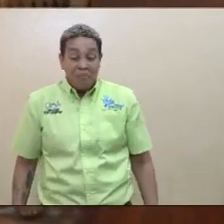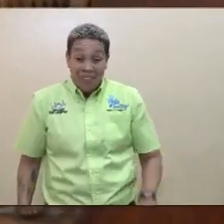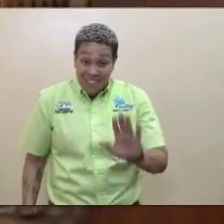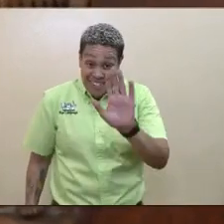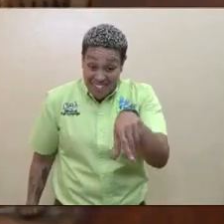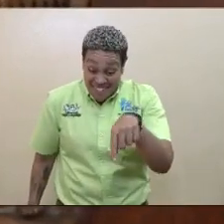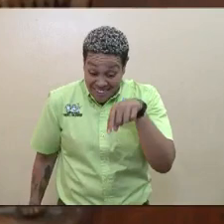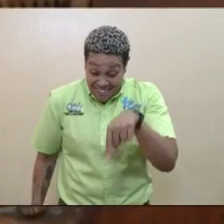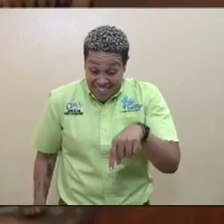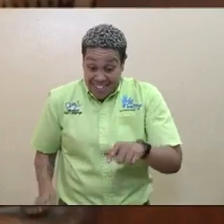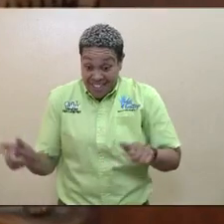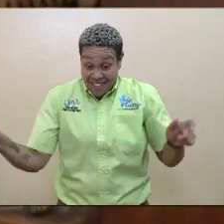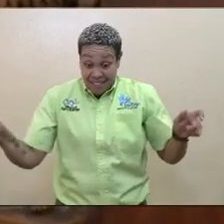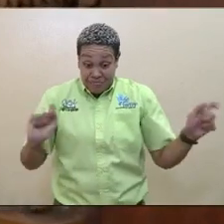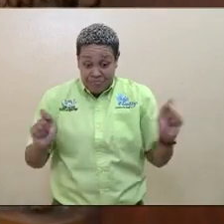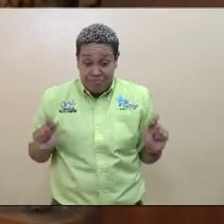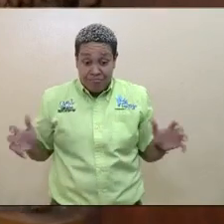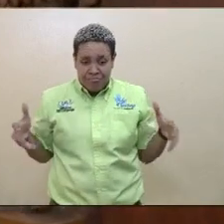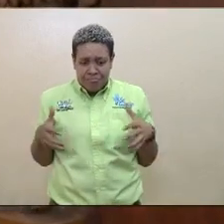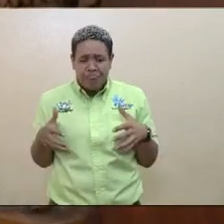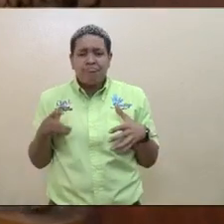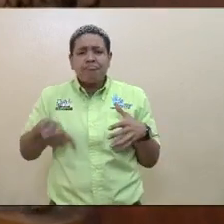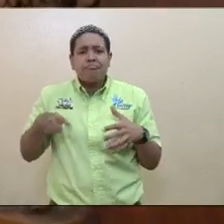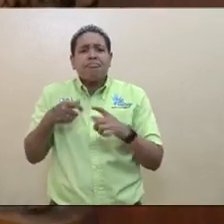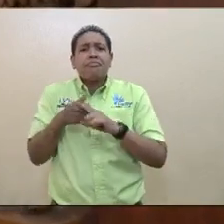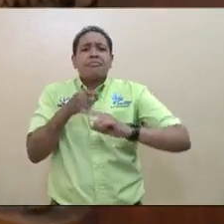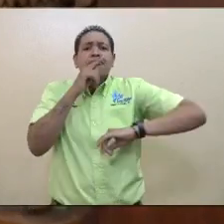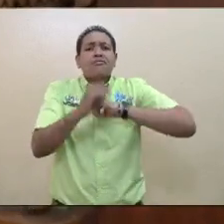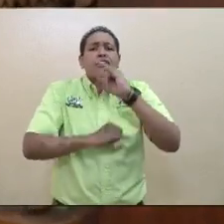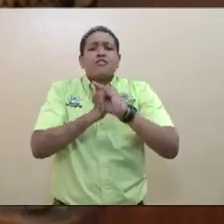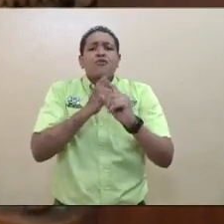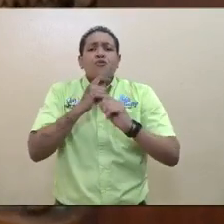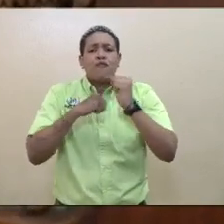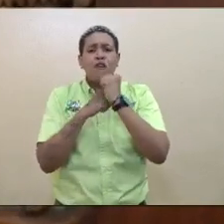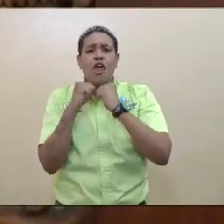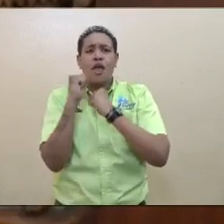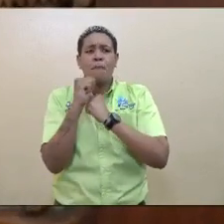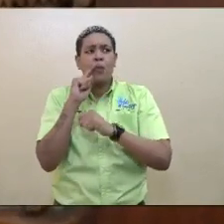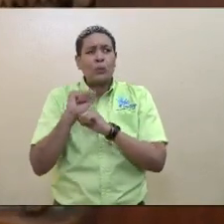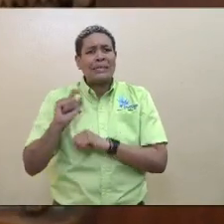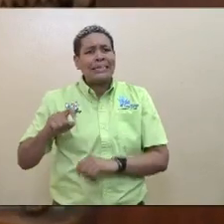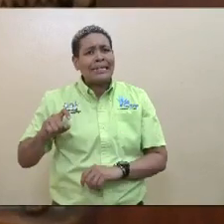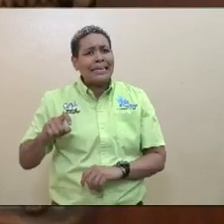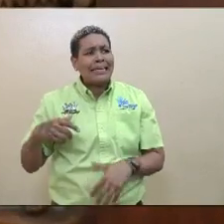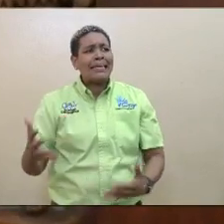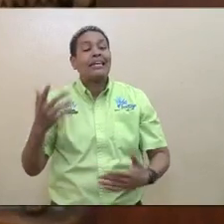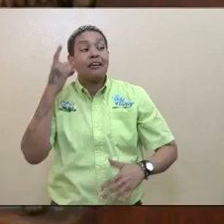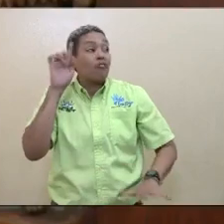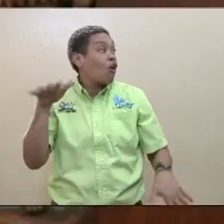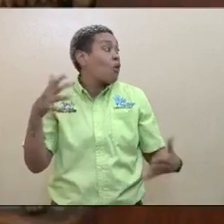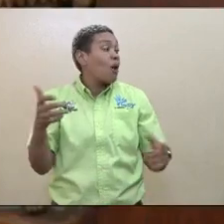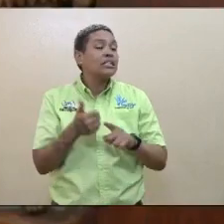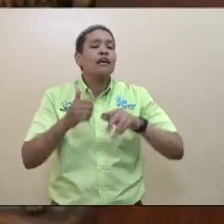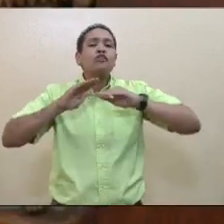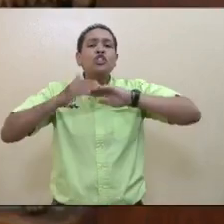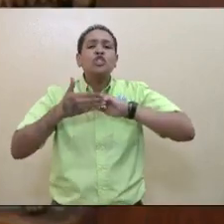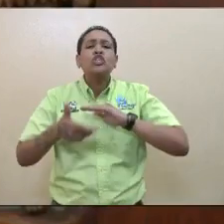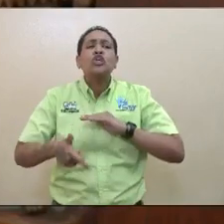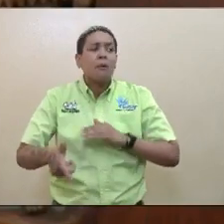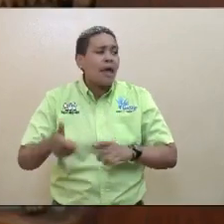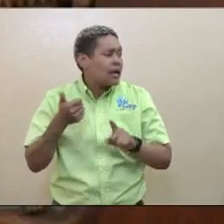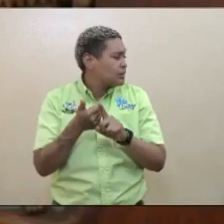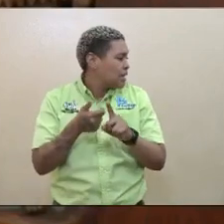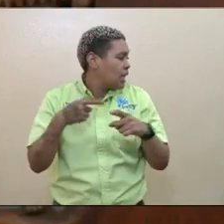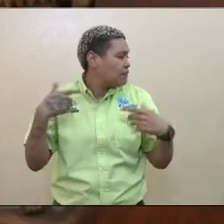in pulling together the institutional framework necessary for Jamaica